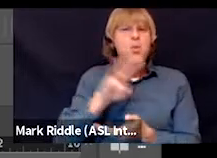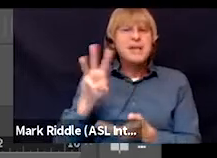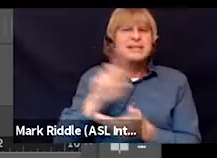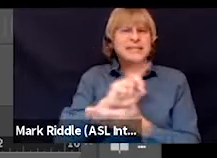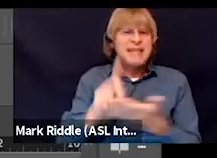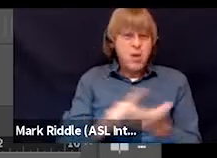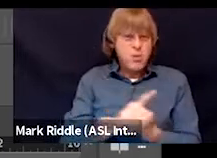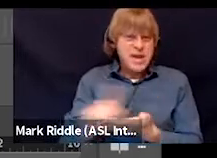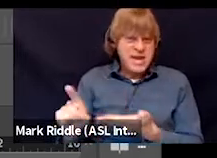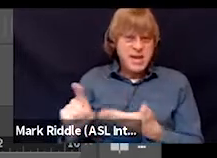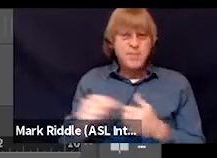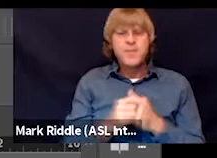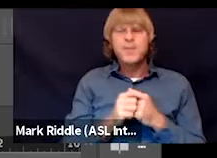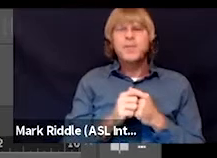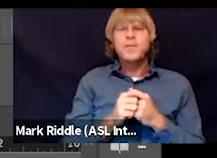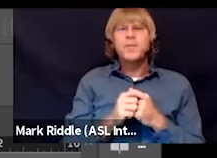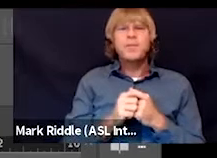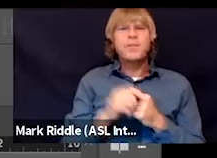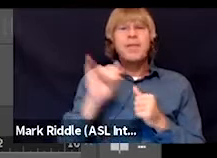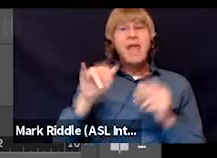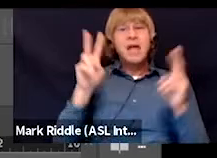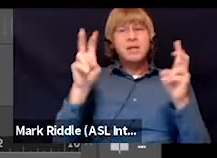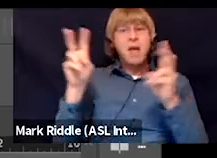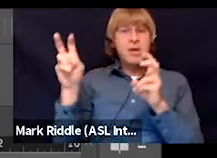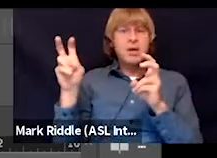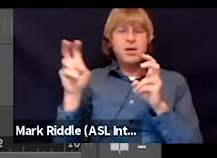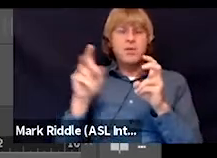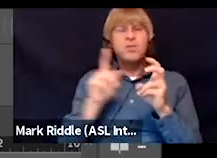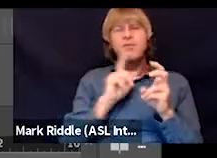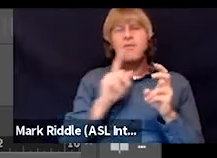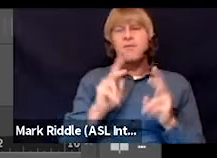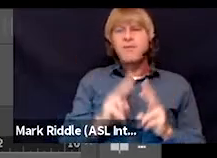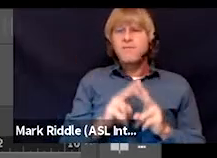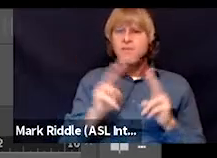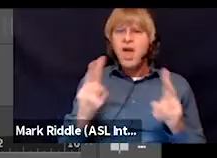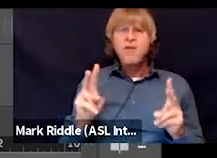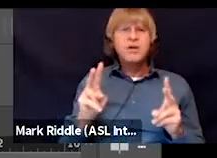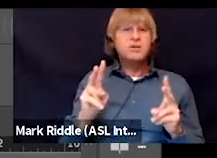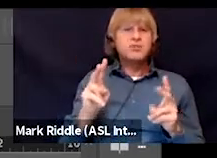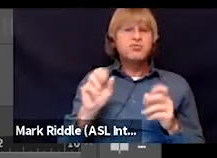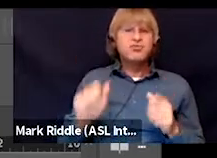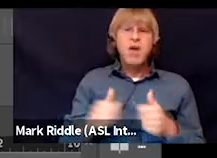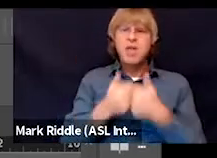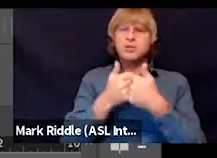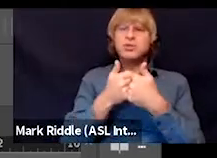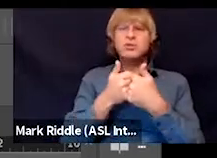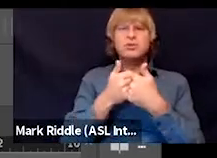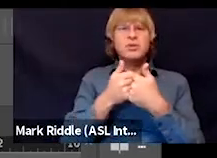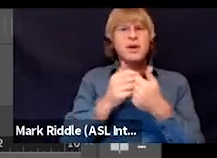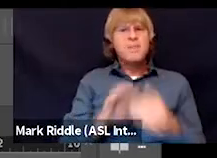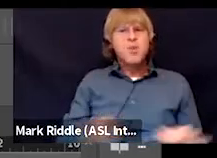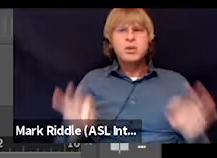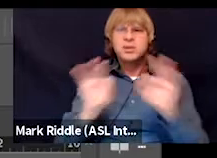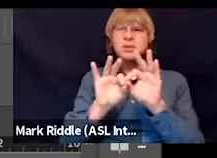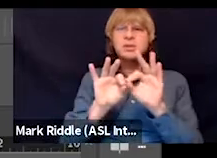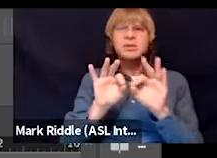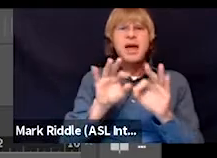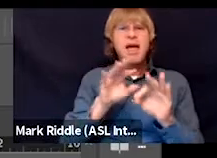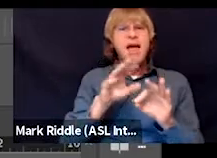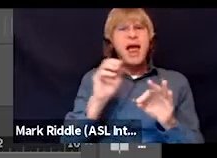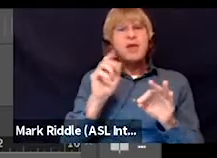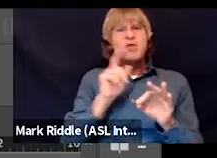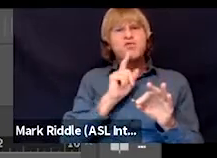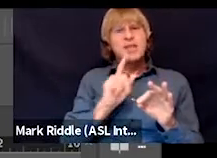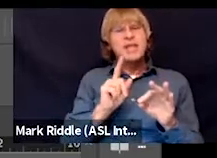Week, the topics are very heady, challenging, important, and it